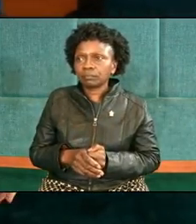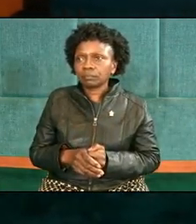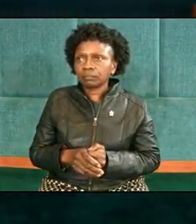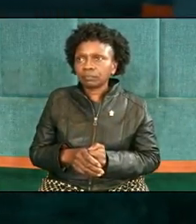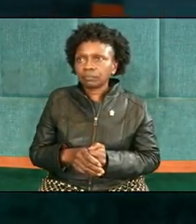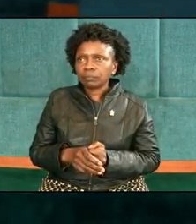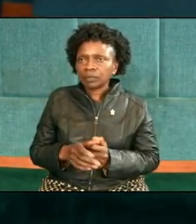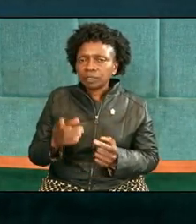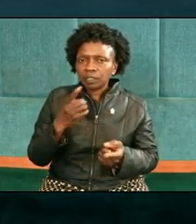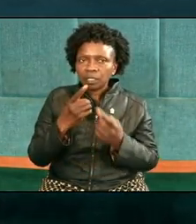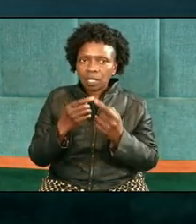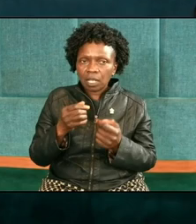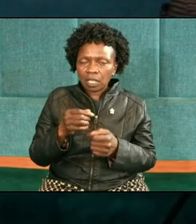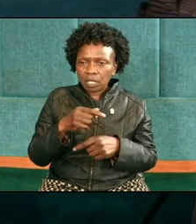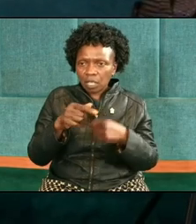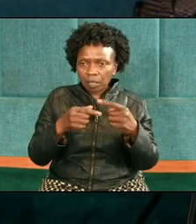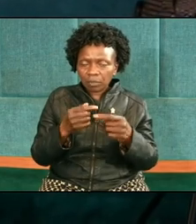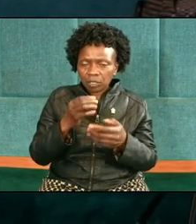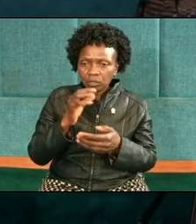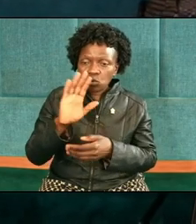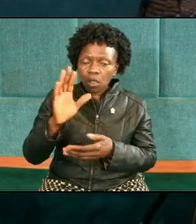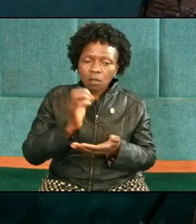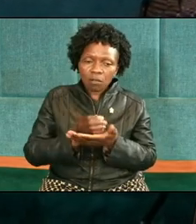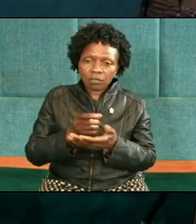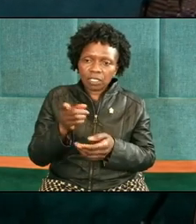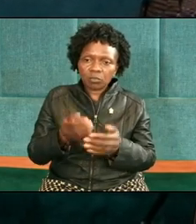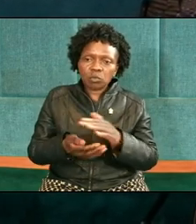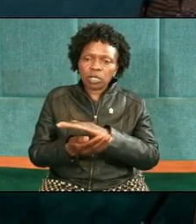She says, I came in your office this morning